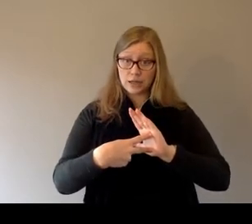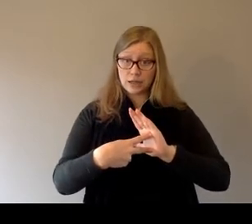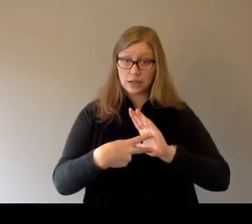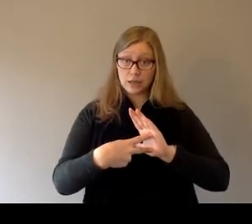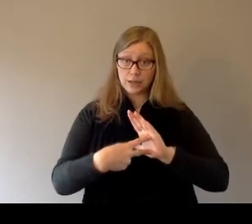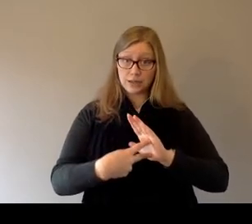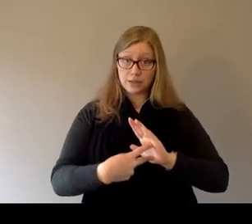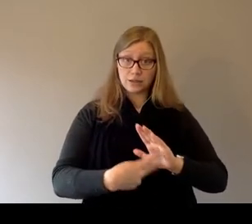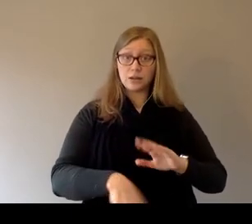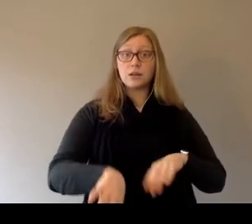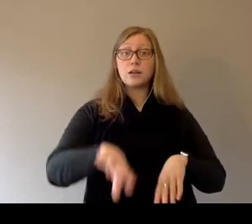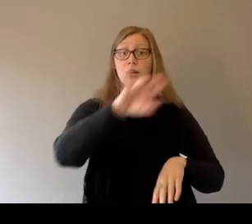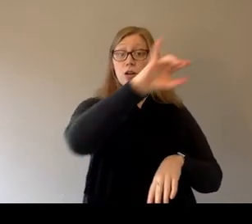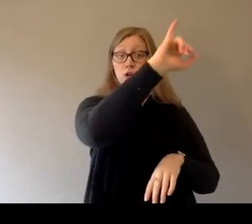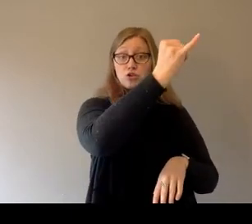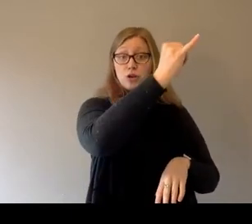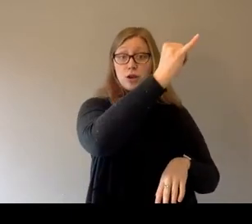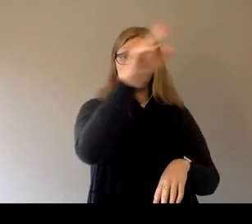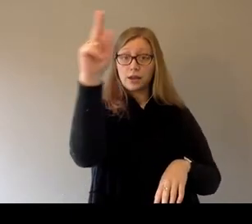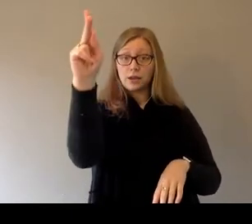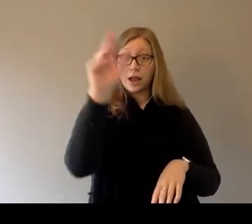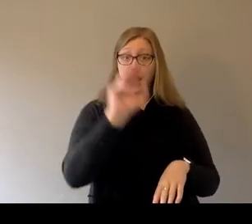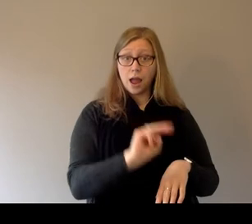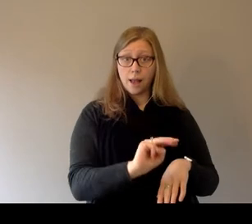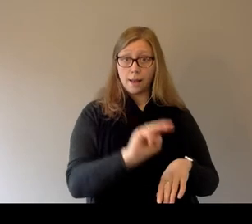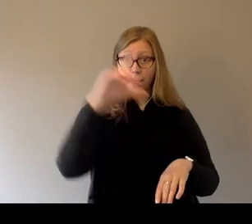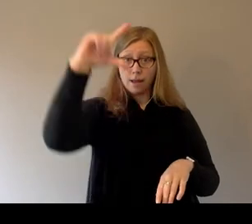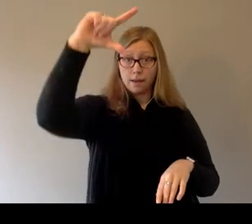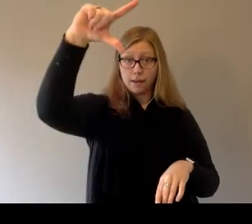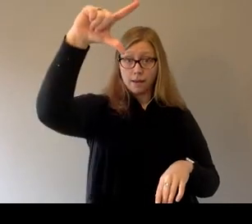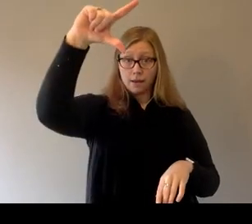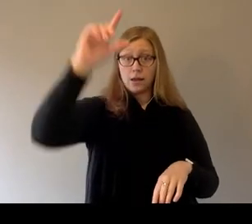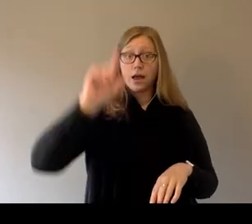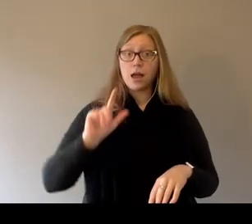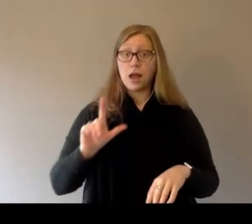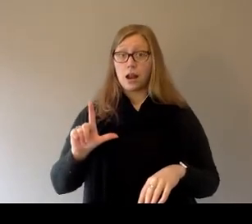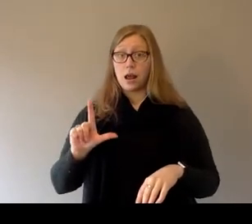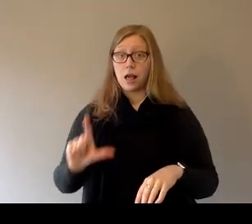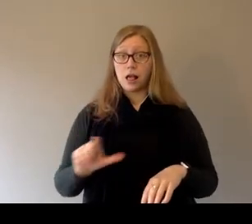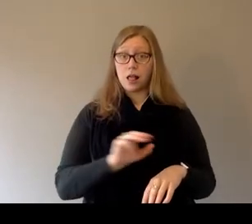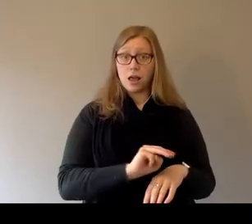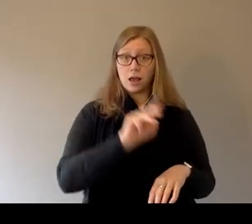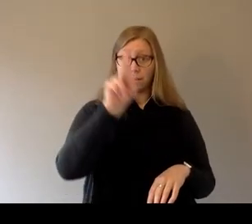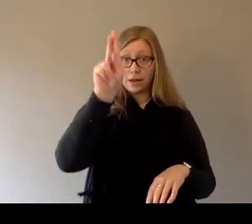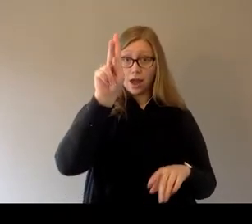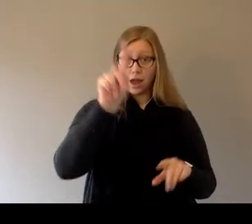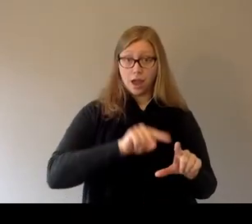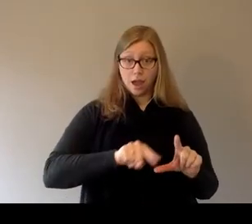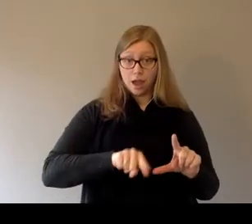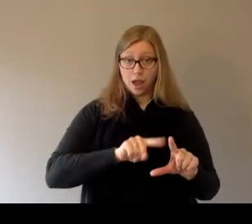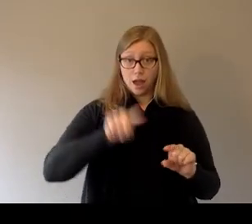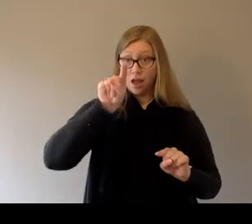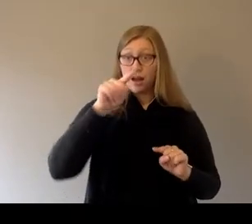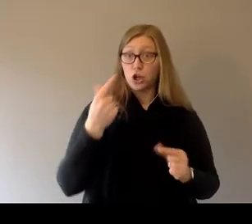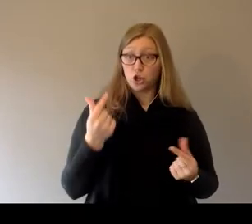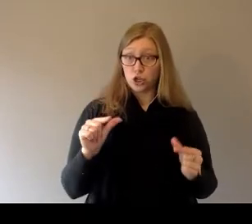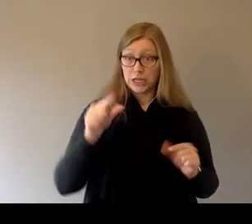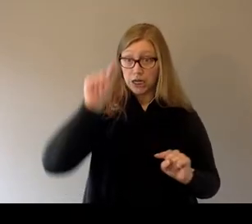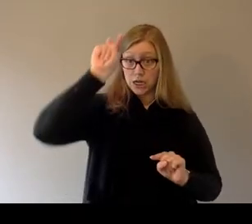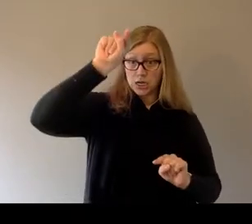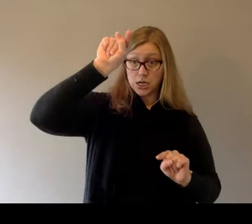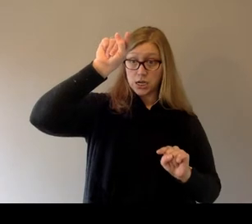JKM and LMK, which I just marked in green, are congruent because they're